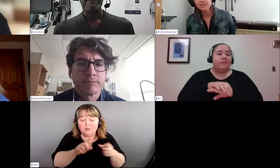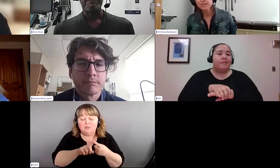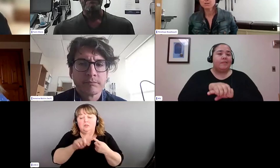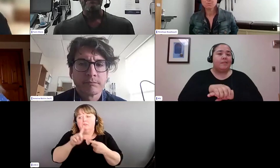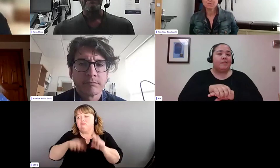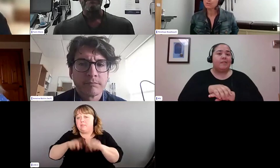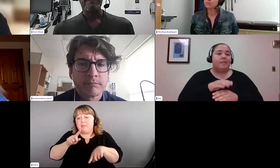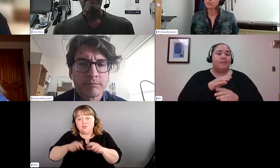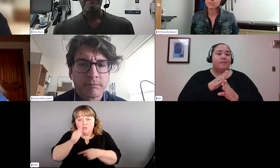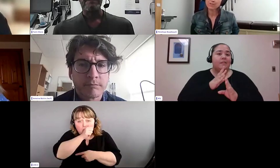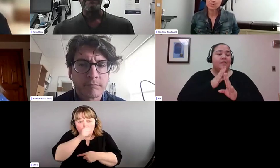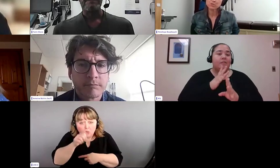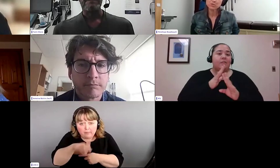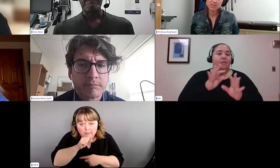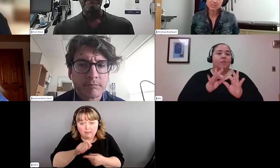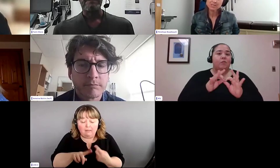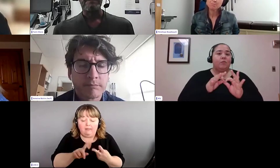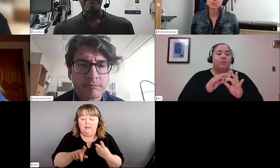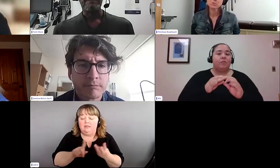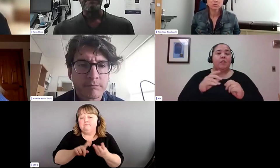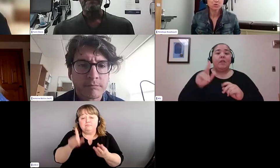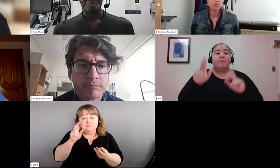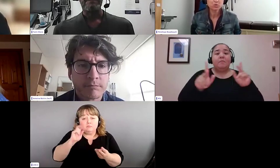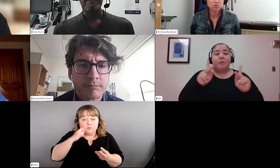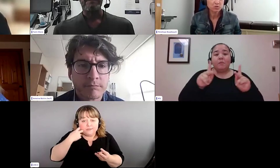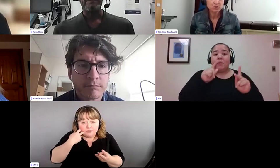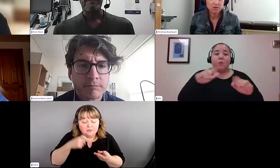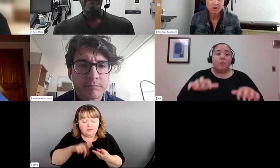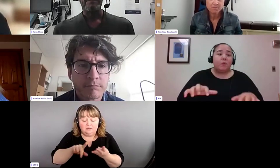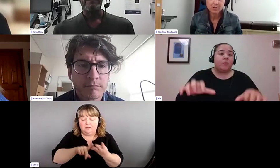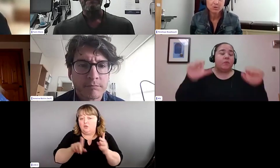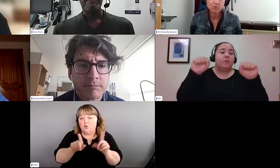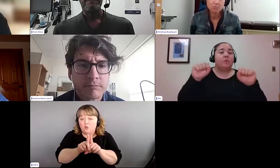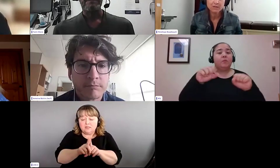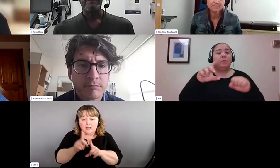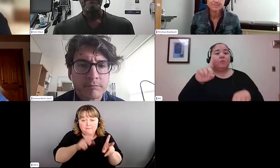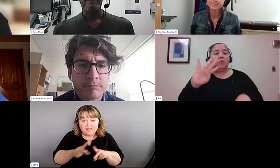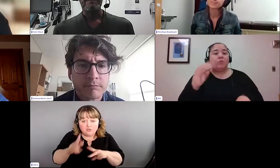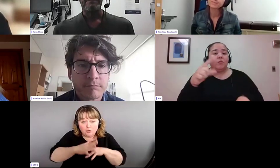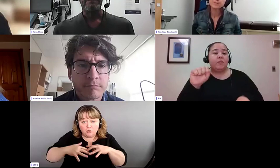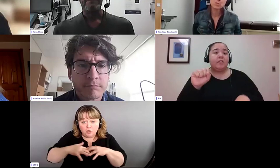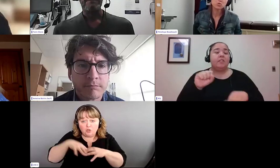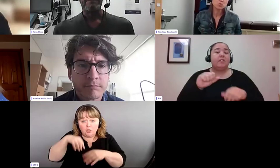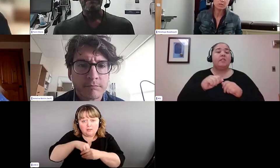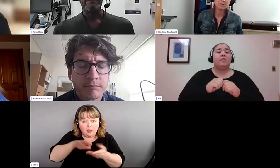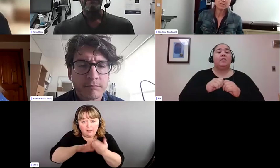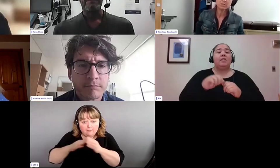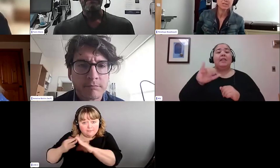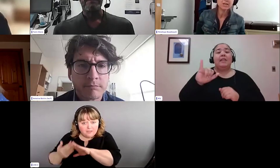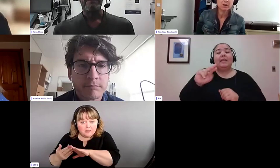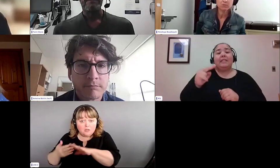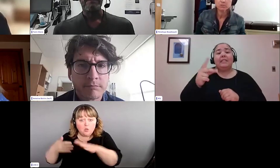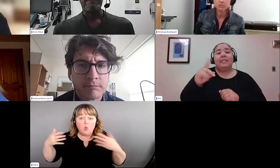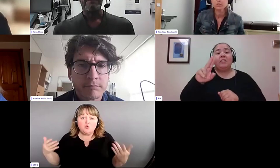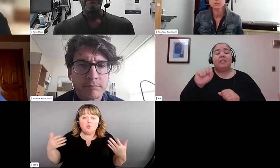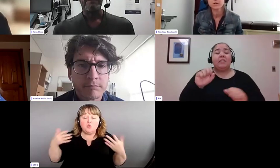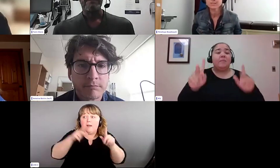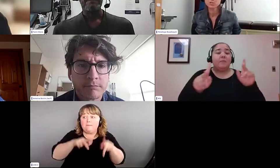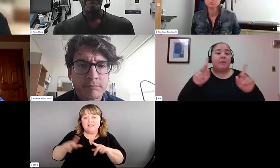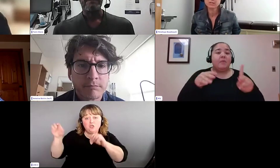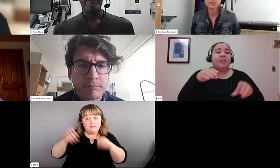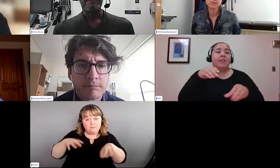experiencing homelessness, people who consume drugs, people who are sex workers, First Nations individuals in